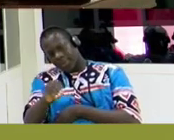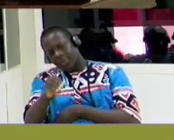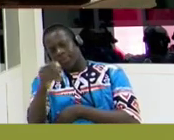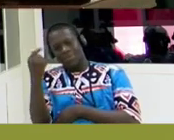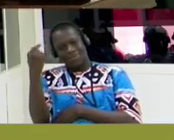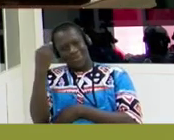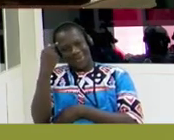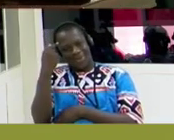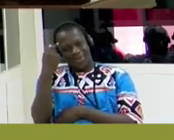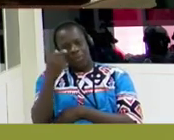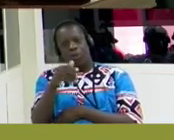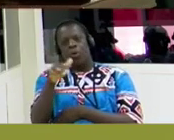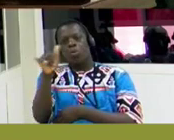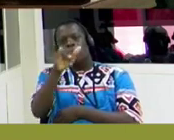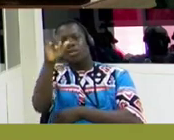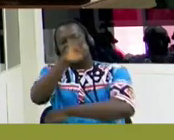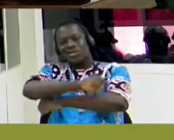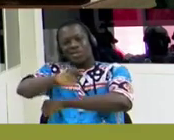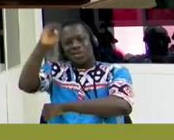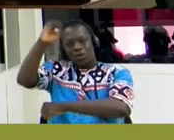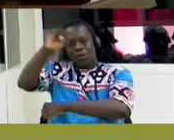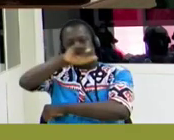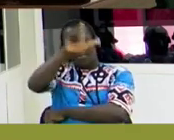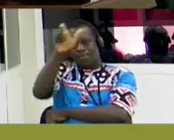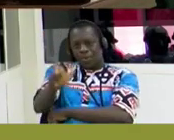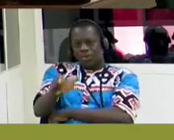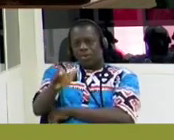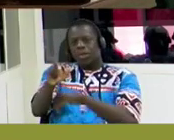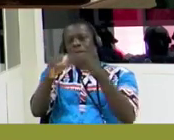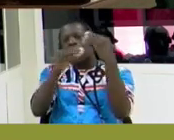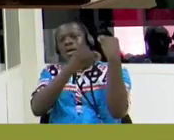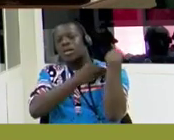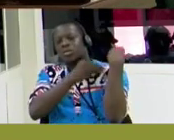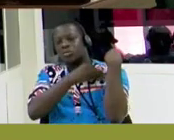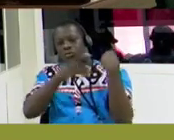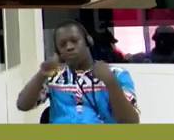Which superior do you think is responsible also for your action?